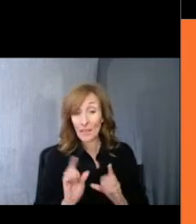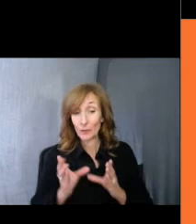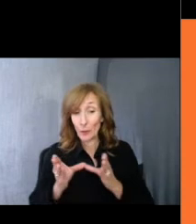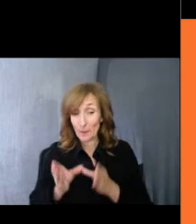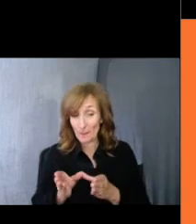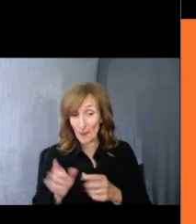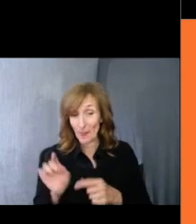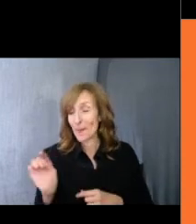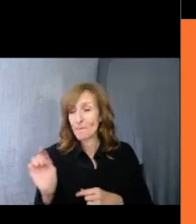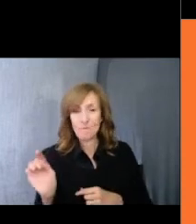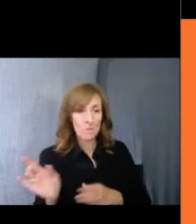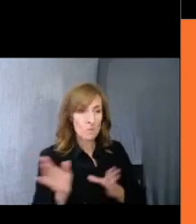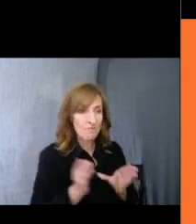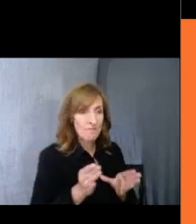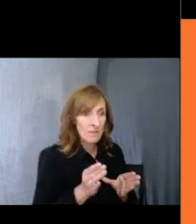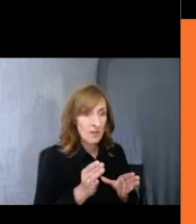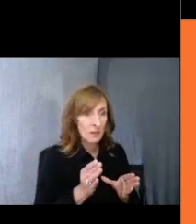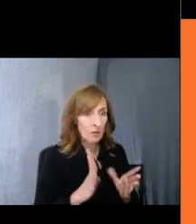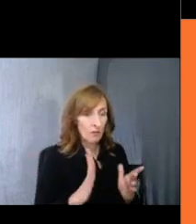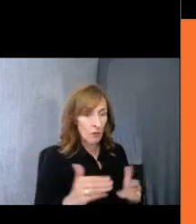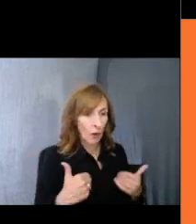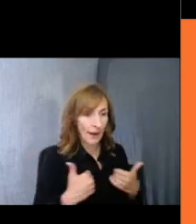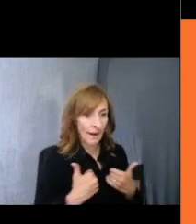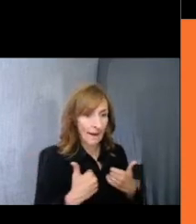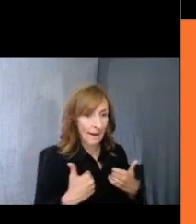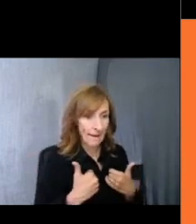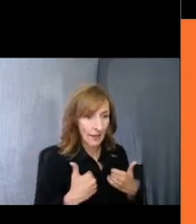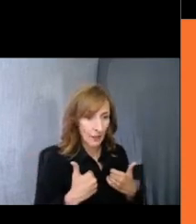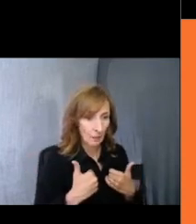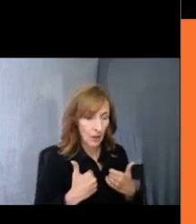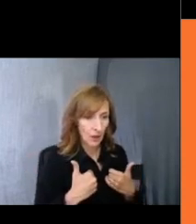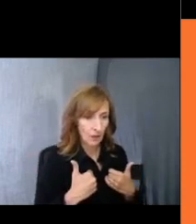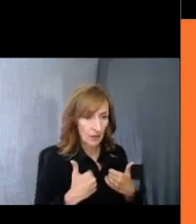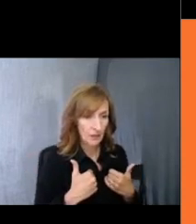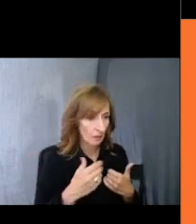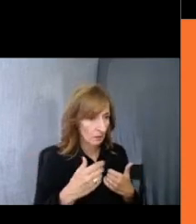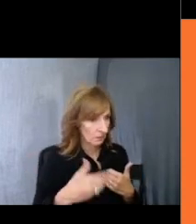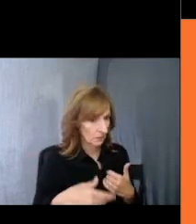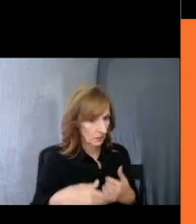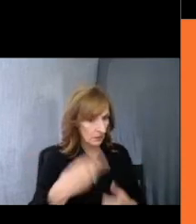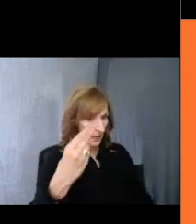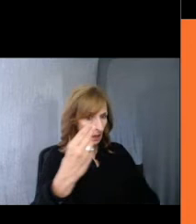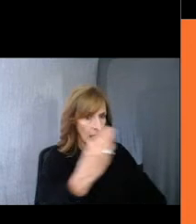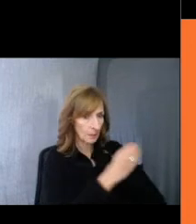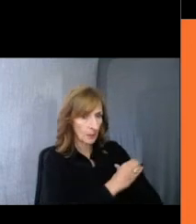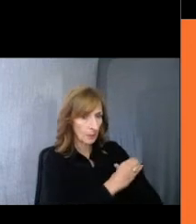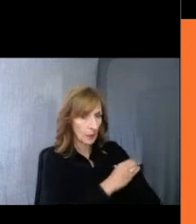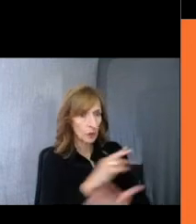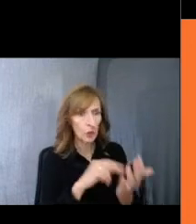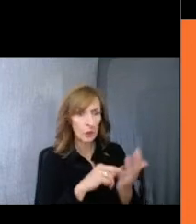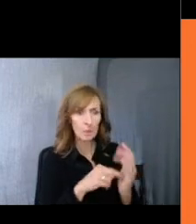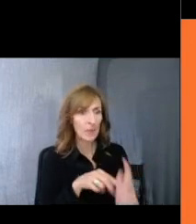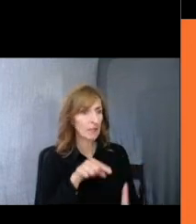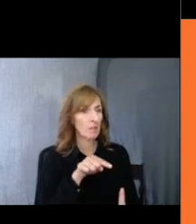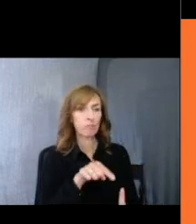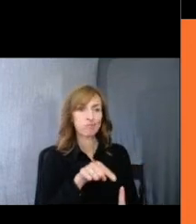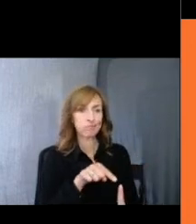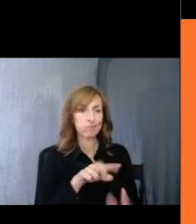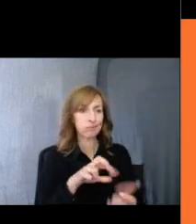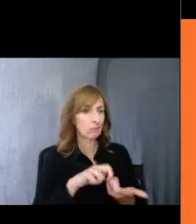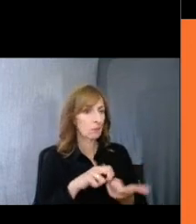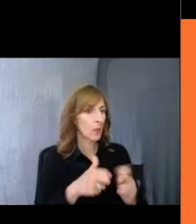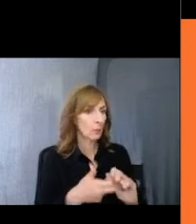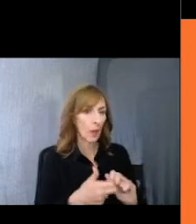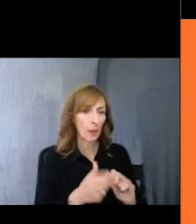pressure, we immediately turn and look at their kidney function, because in animals, almost all of their elevated blood